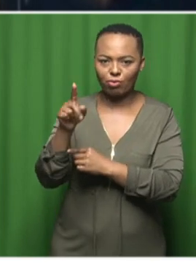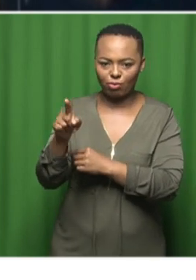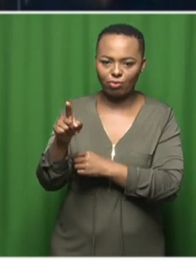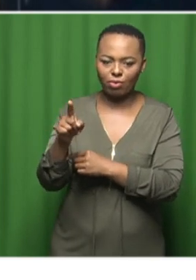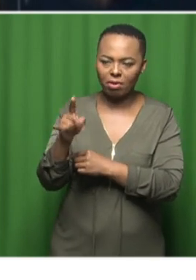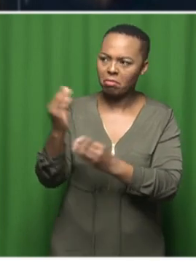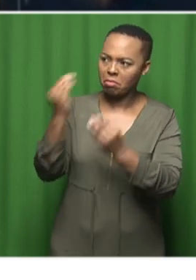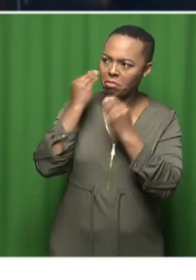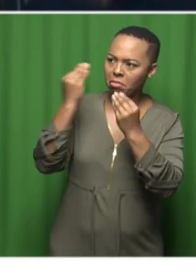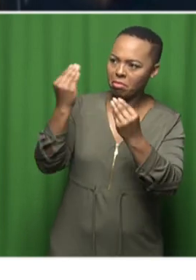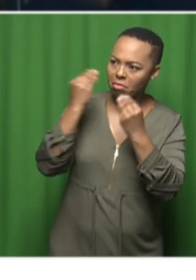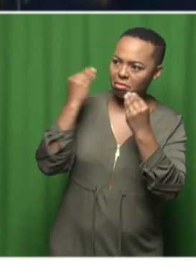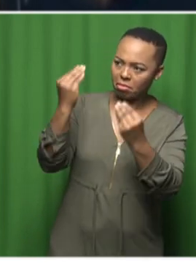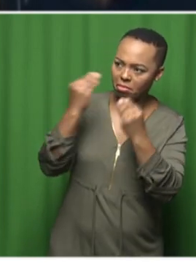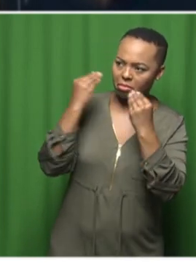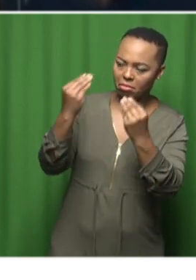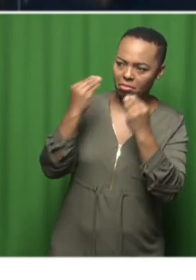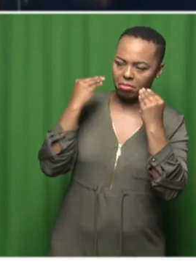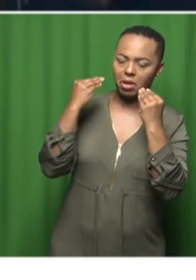a very good